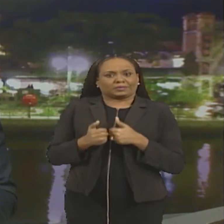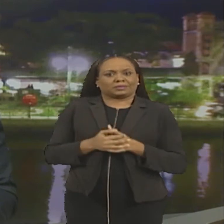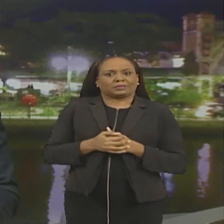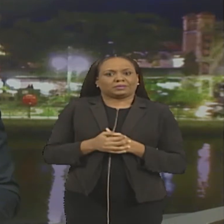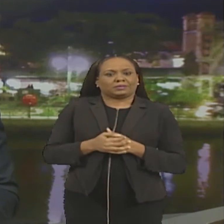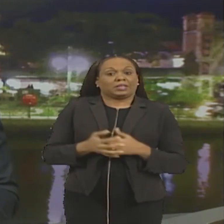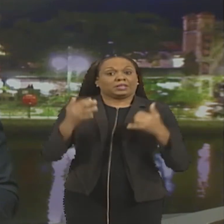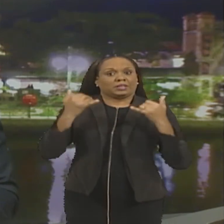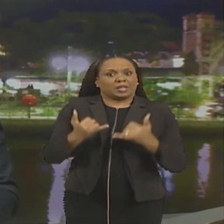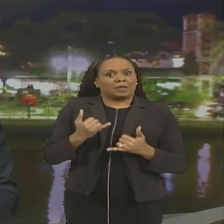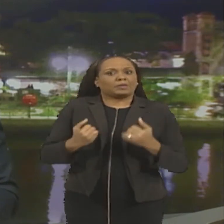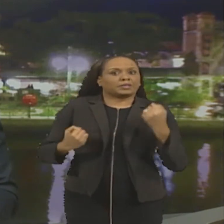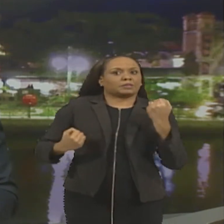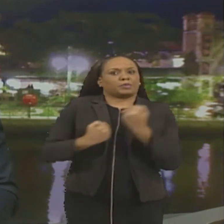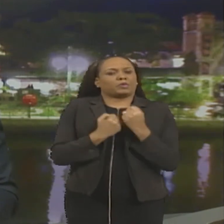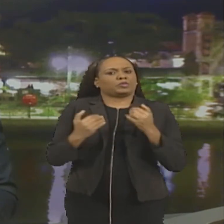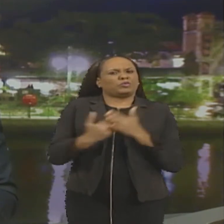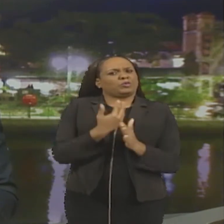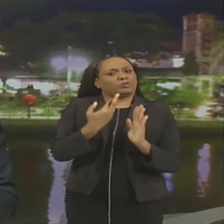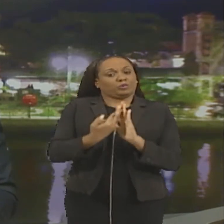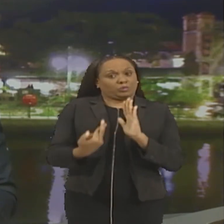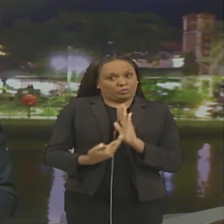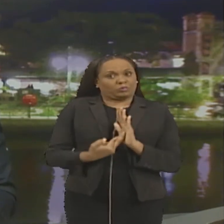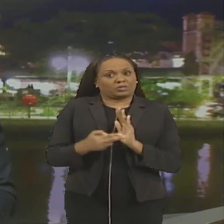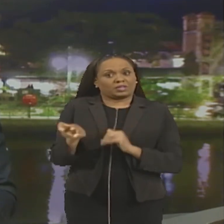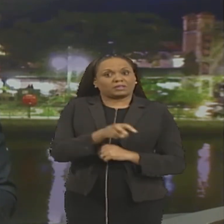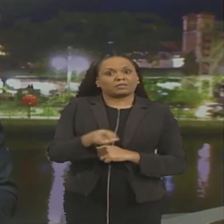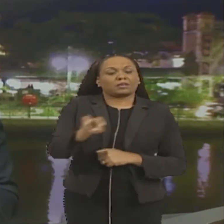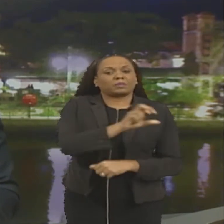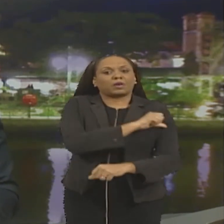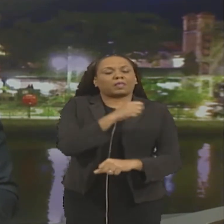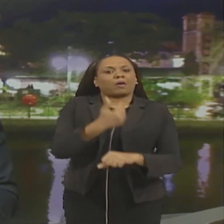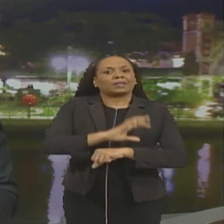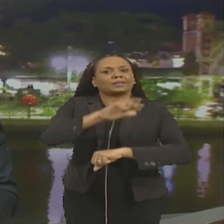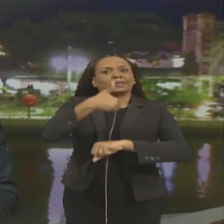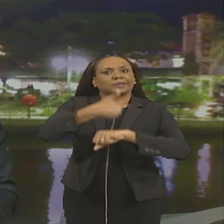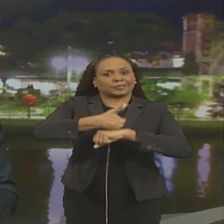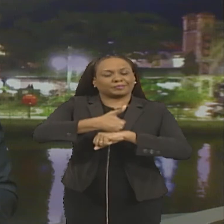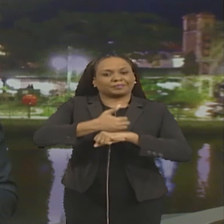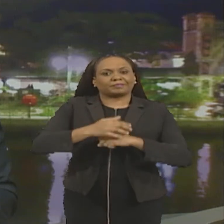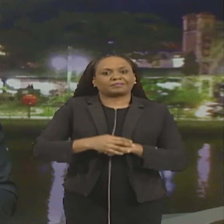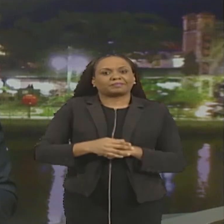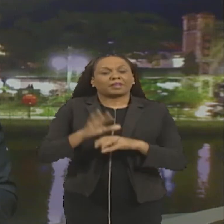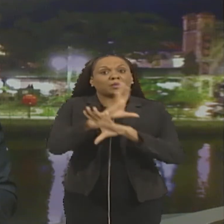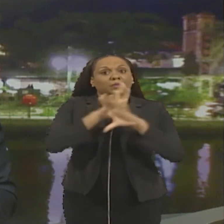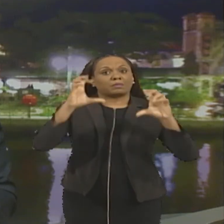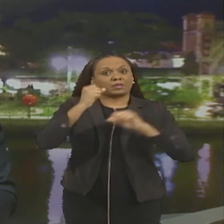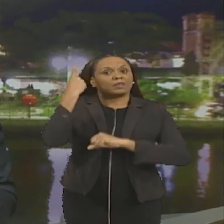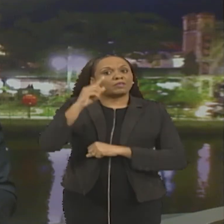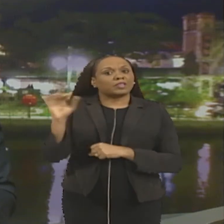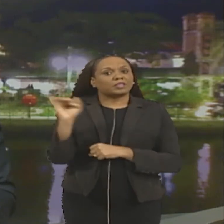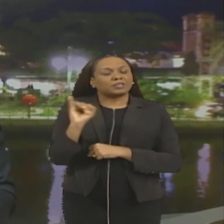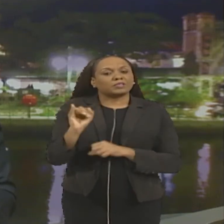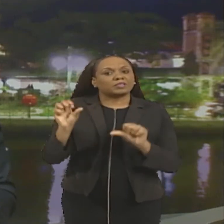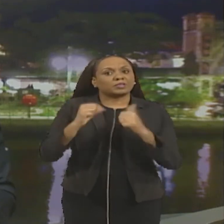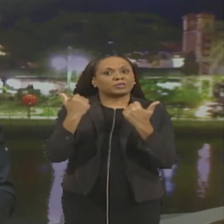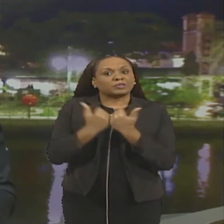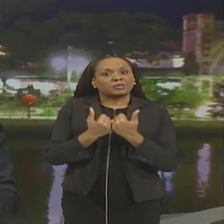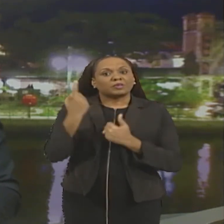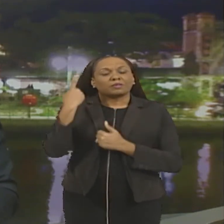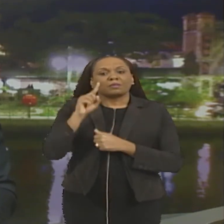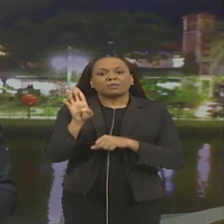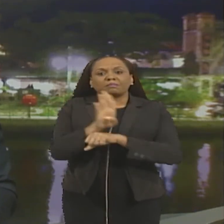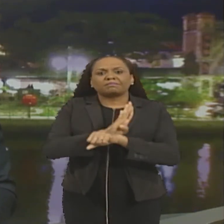support behind the new rules being implemented by the Transport Authority. President of the General Insurance Association of Barbados, Michael